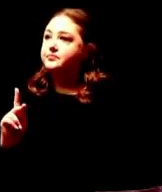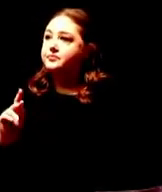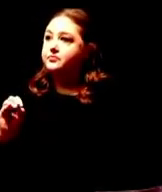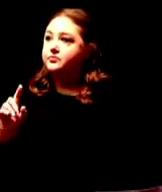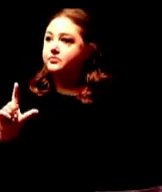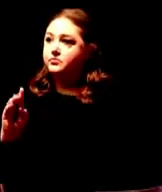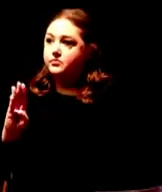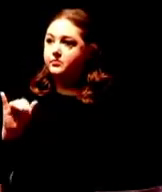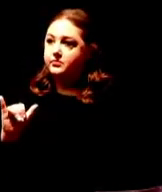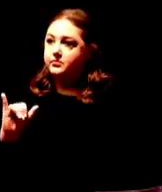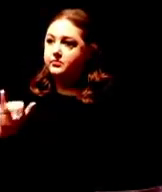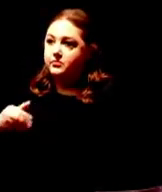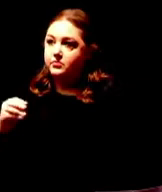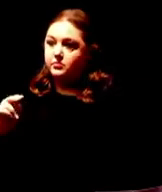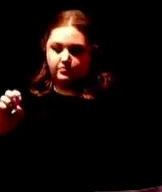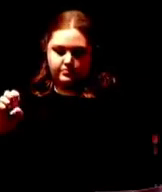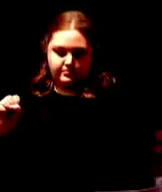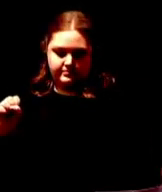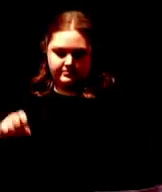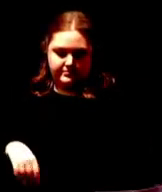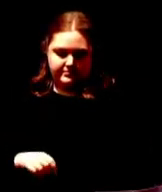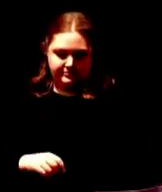Colby Jones.